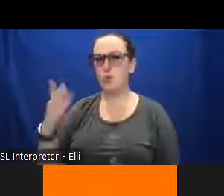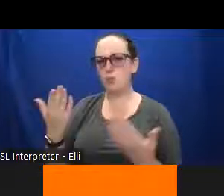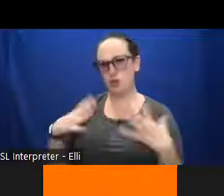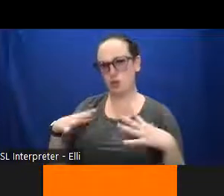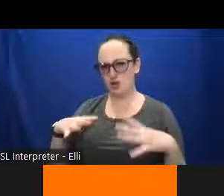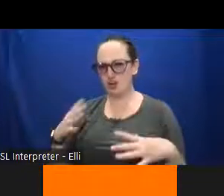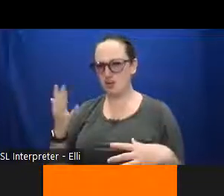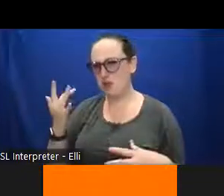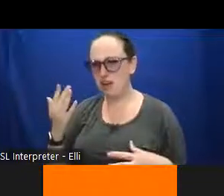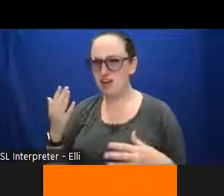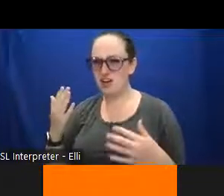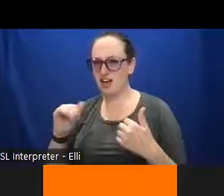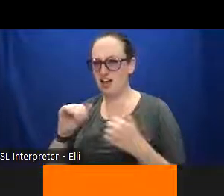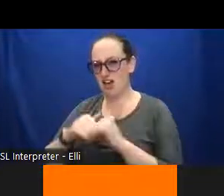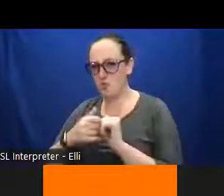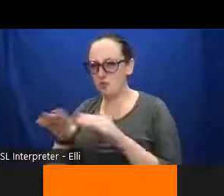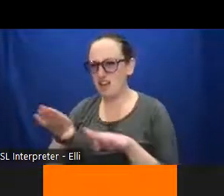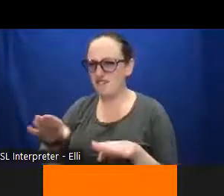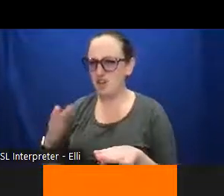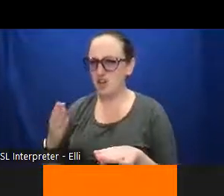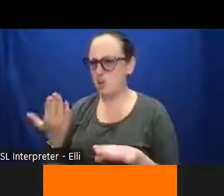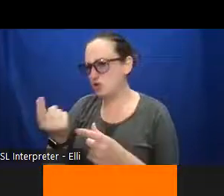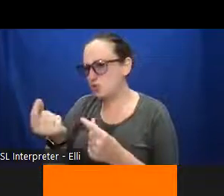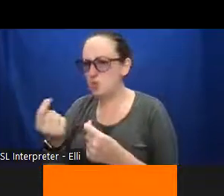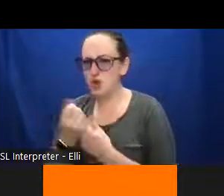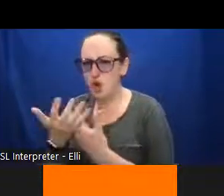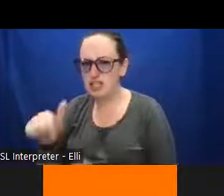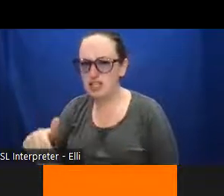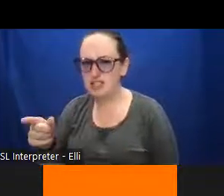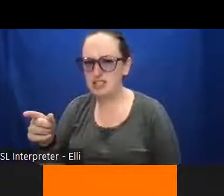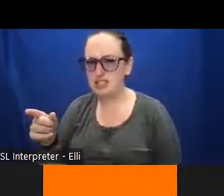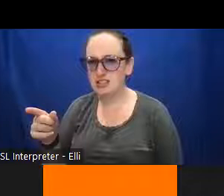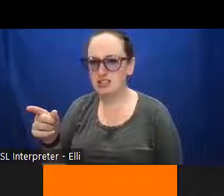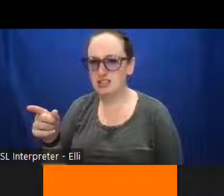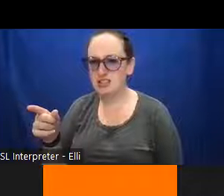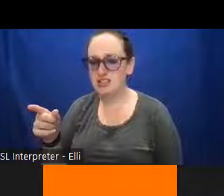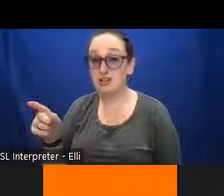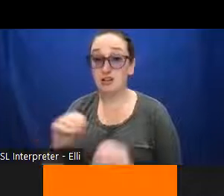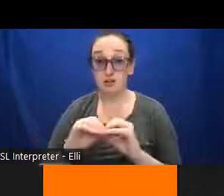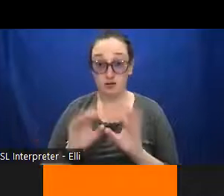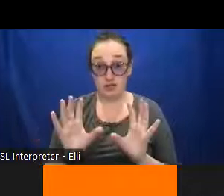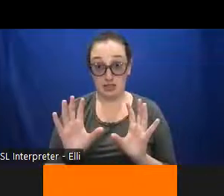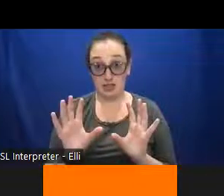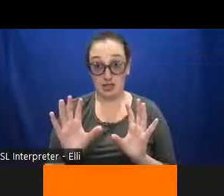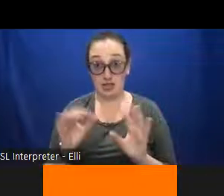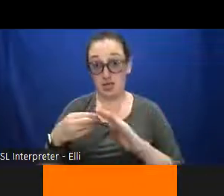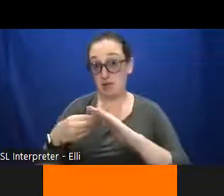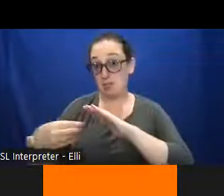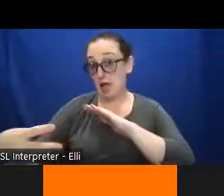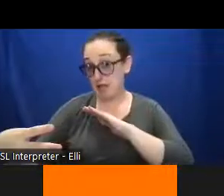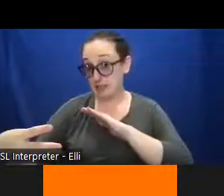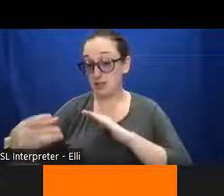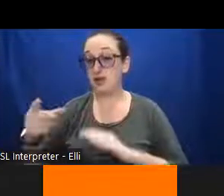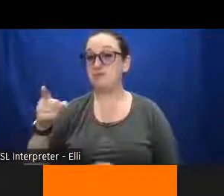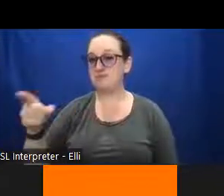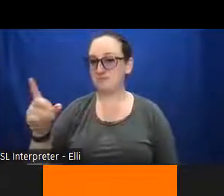the behavior prior to the event, which obviously can insinuate or imply that